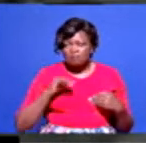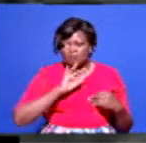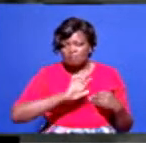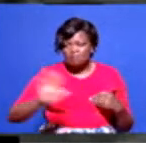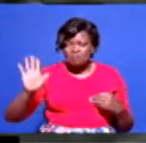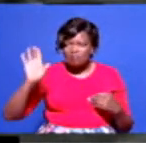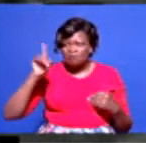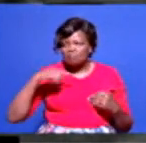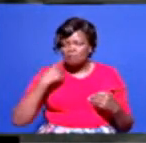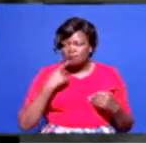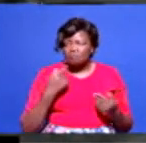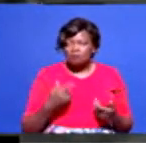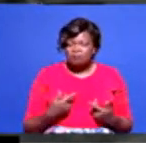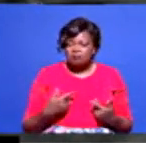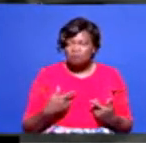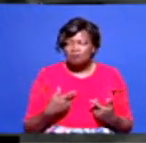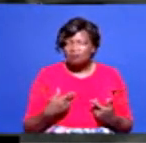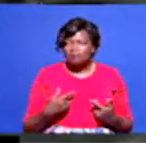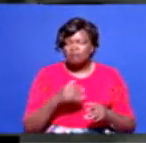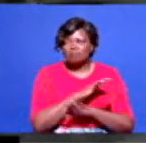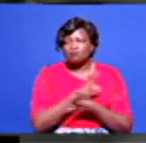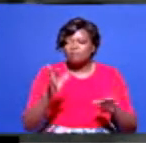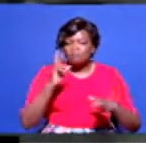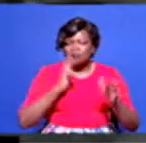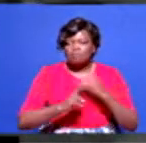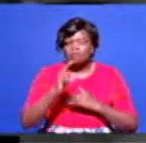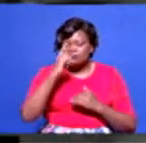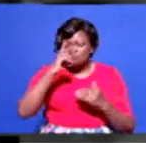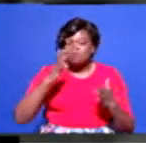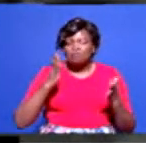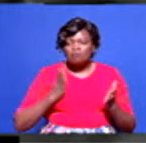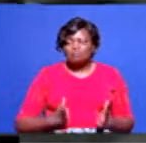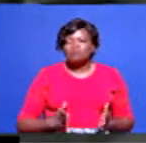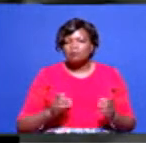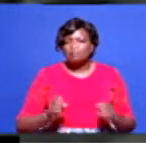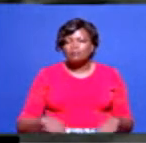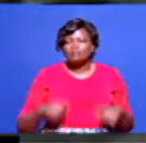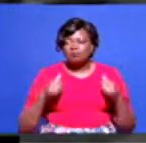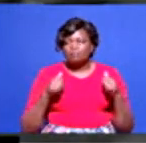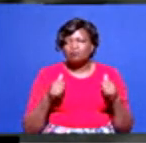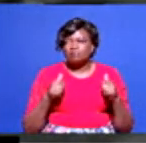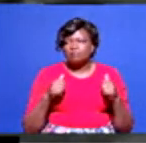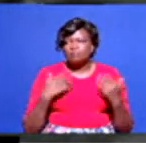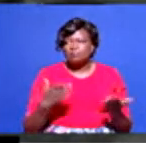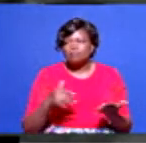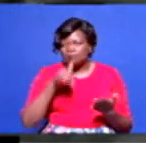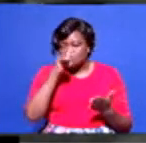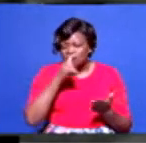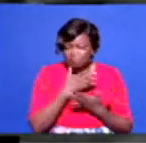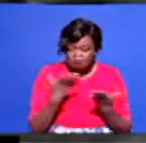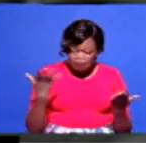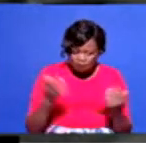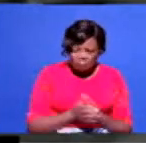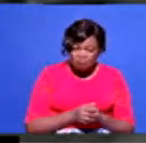who have no respect for human life or private property.